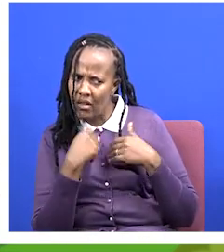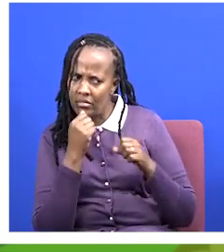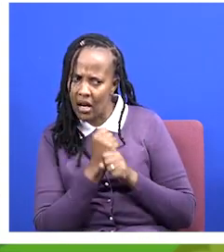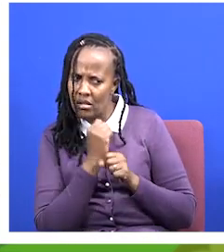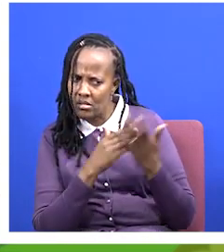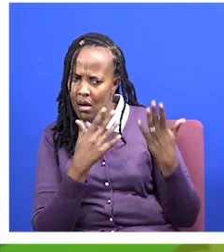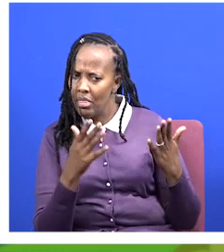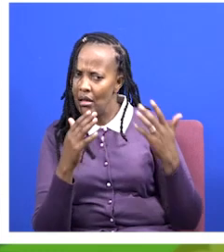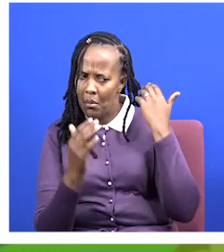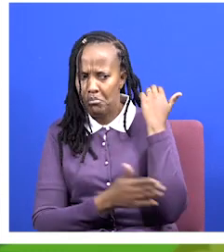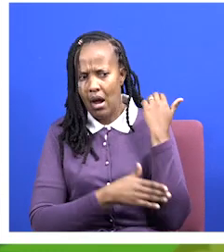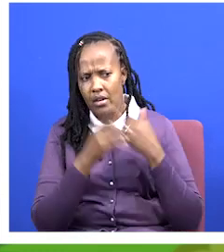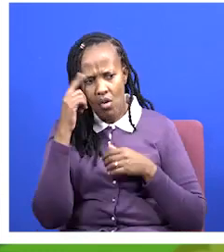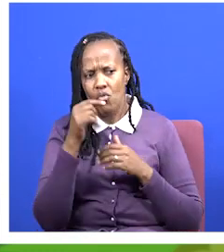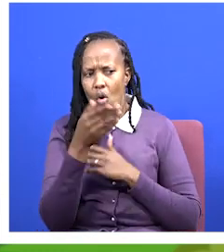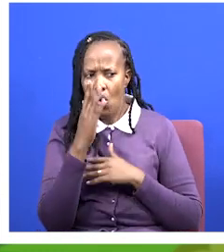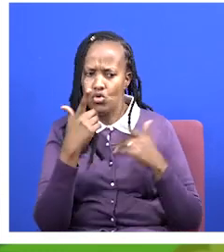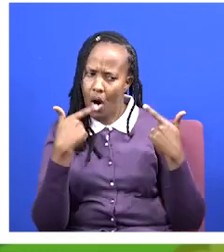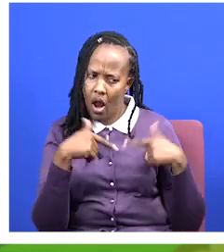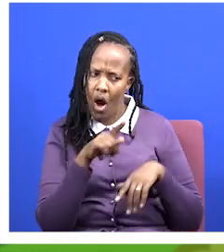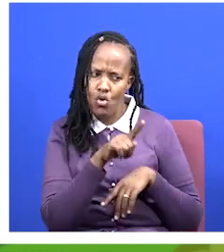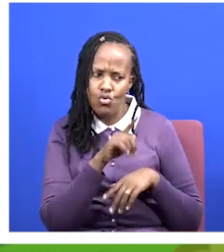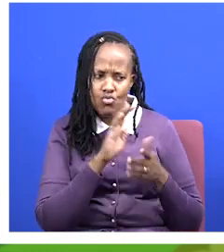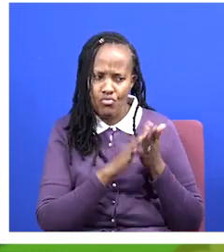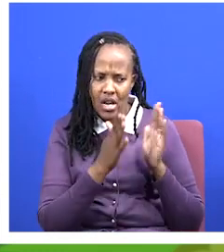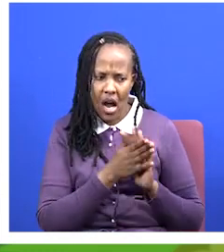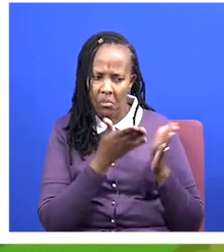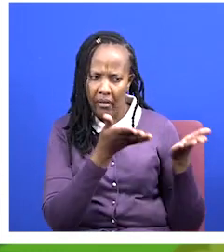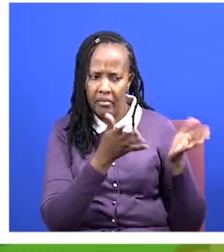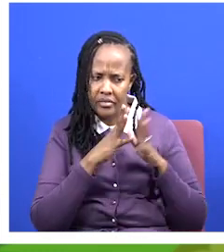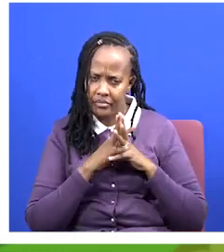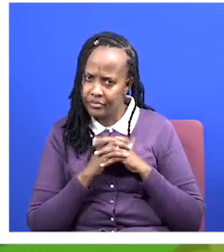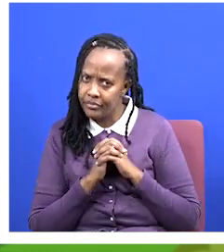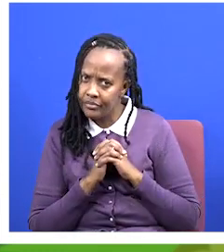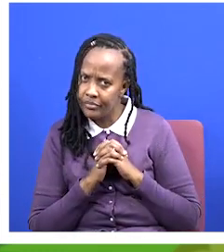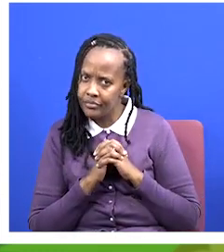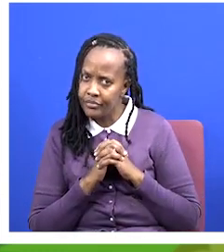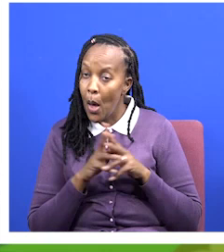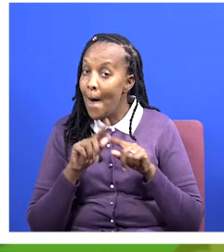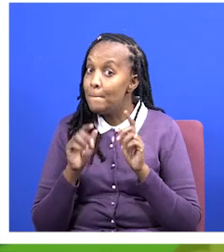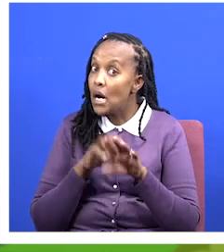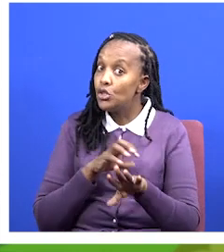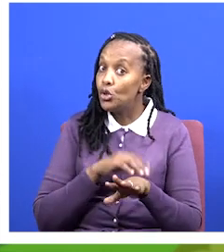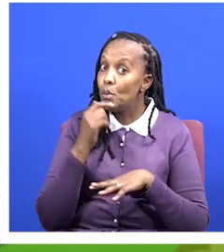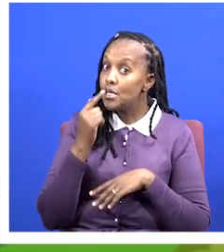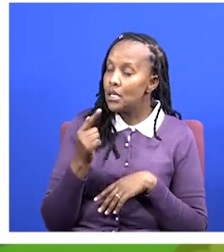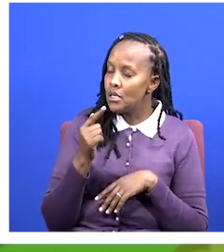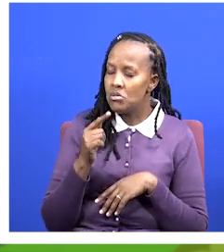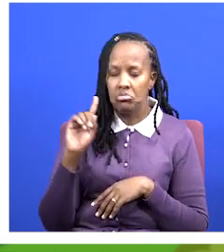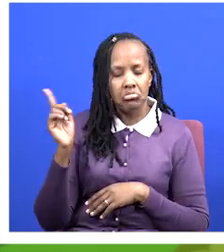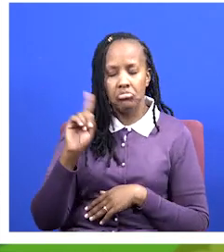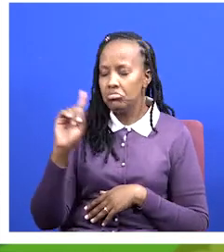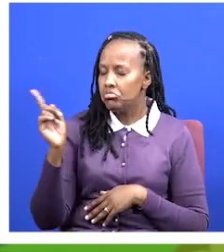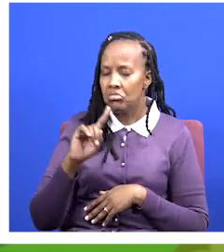something very bad for God to allow so many bad things to happen to you." But Job